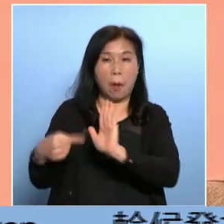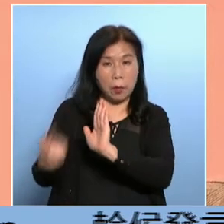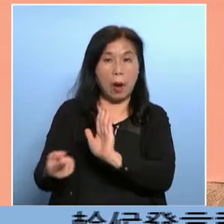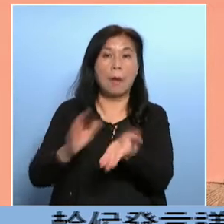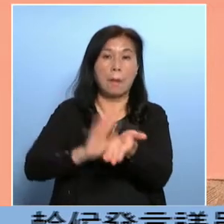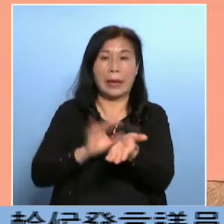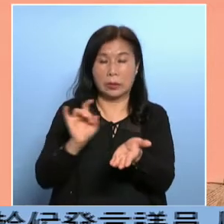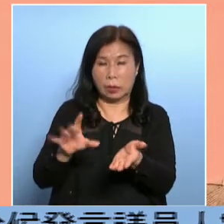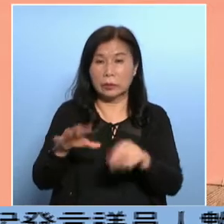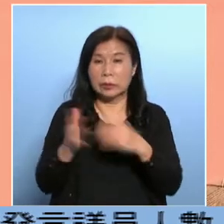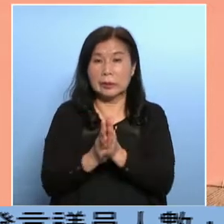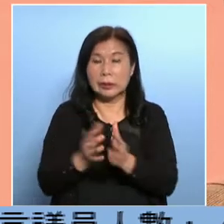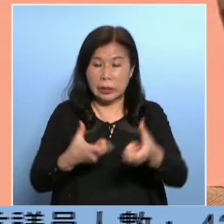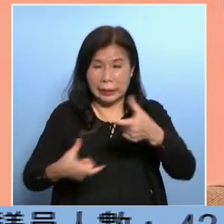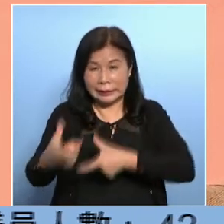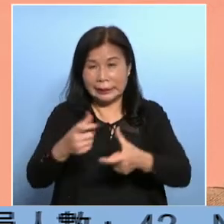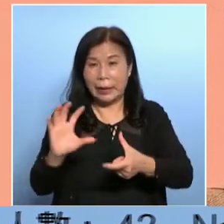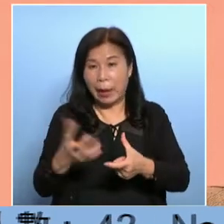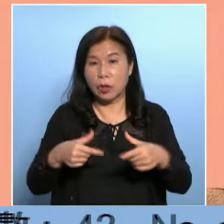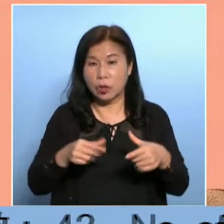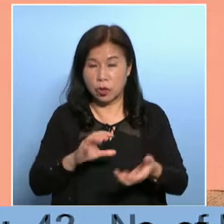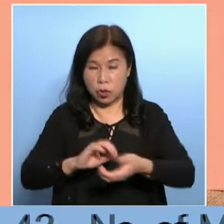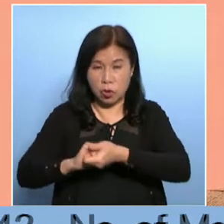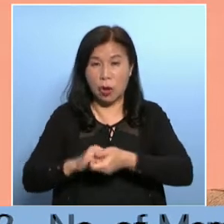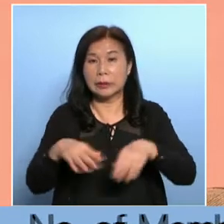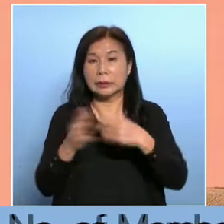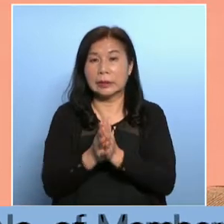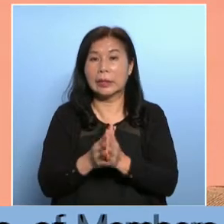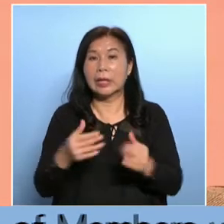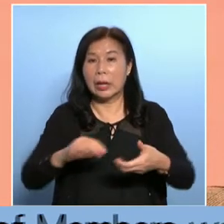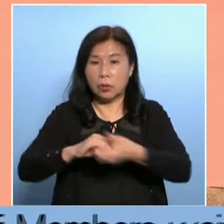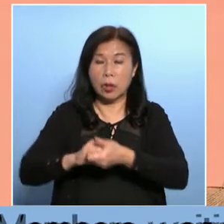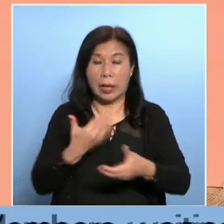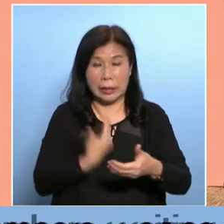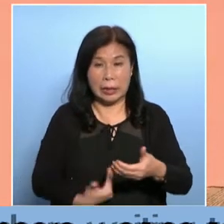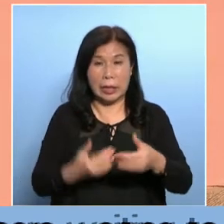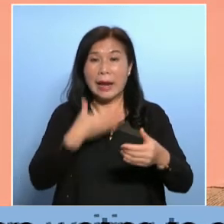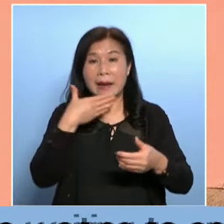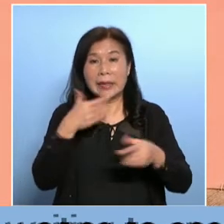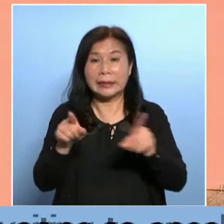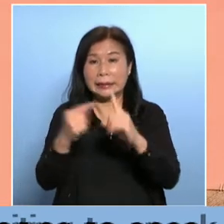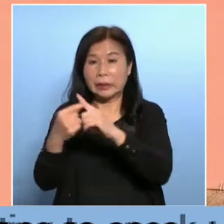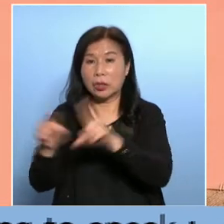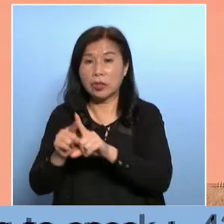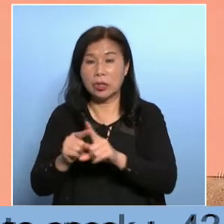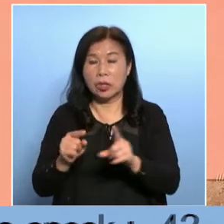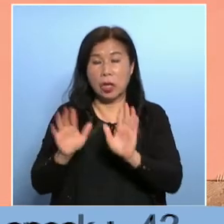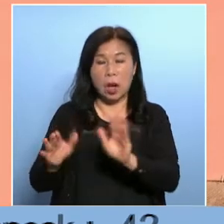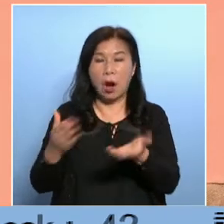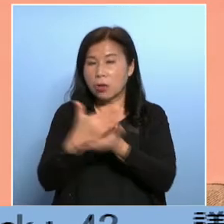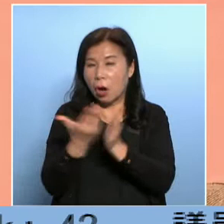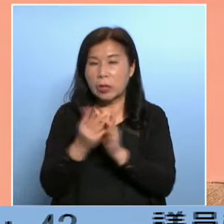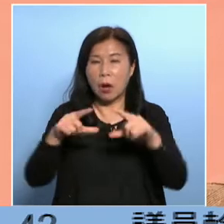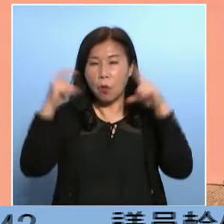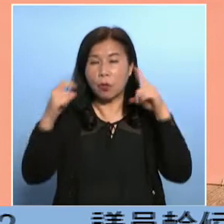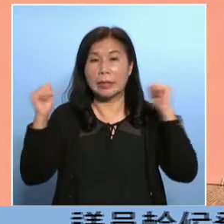enhance our capabilities. The BPA now engage in the business and the youth by sending